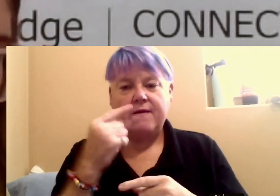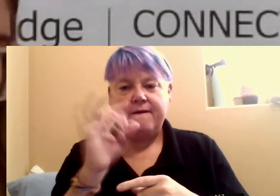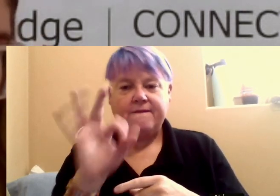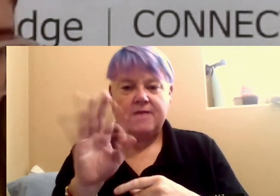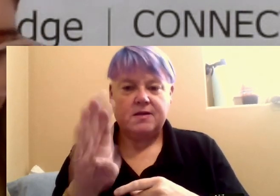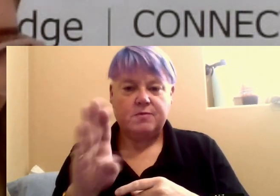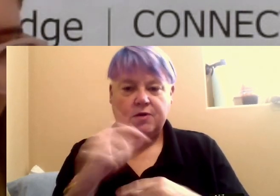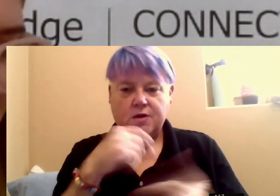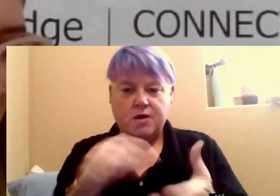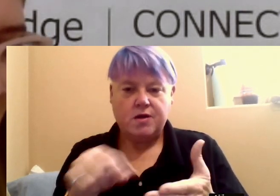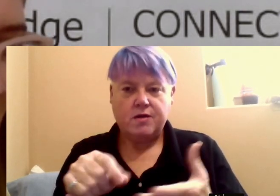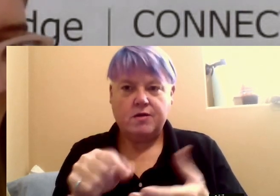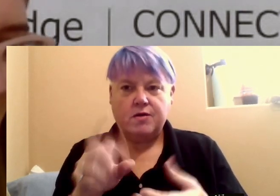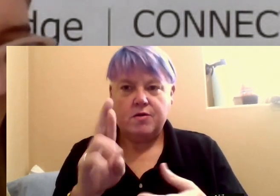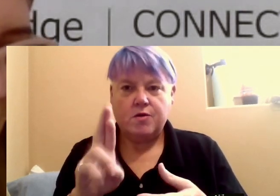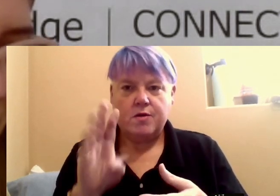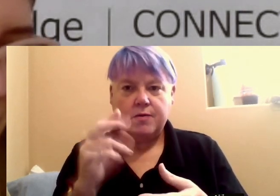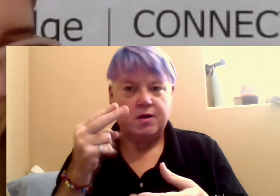Robyn Harding.